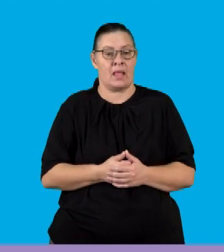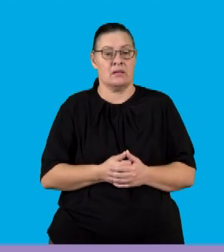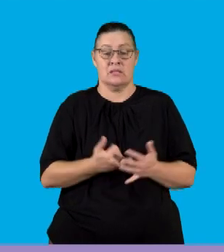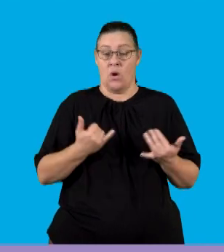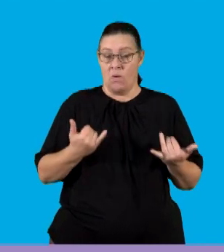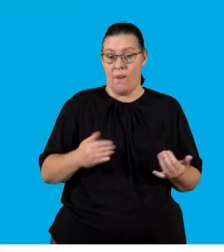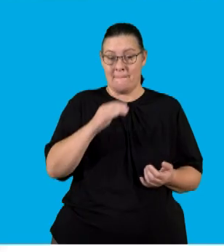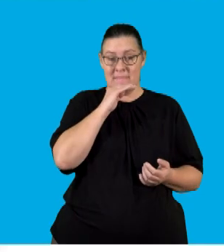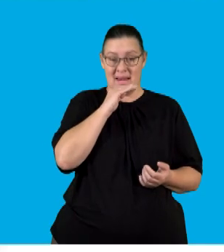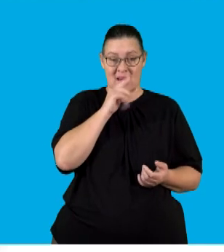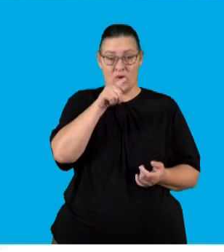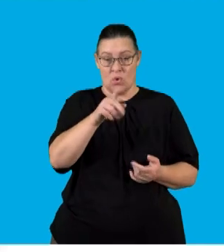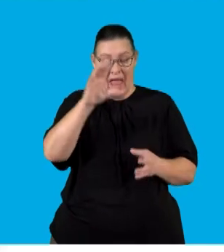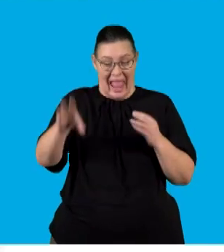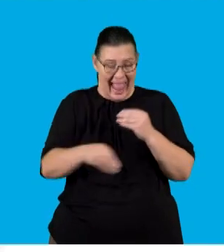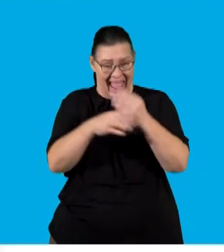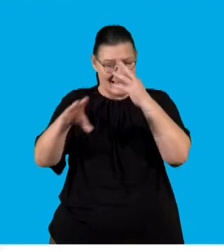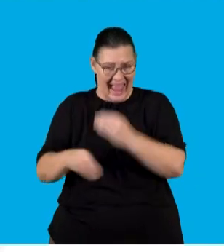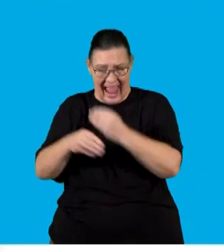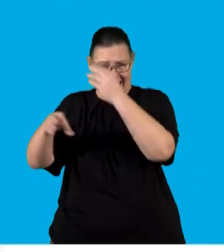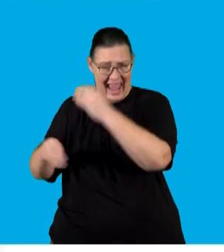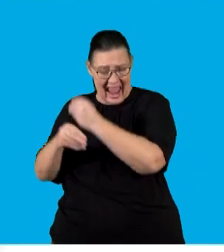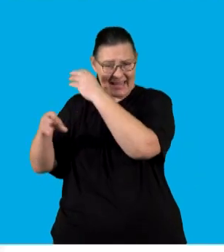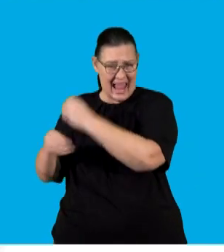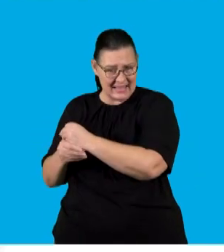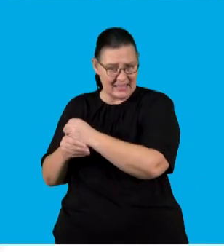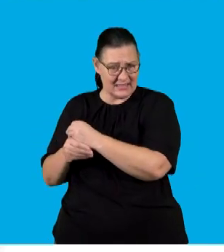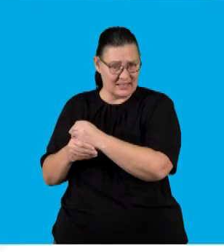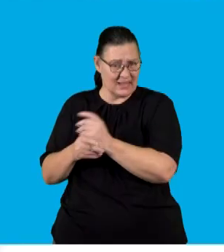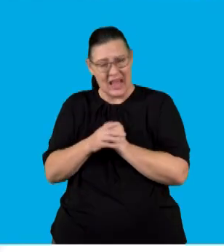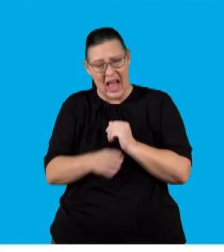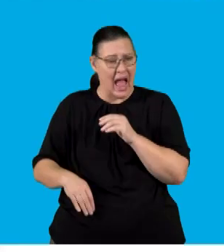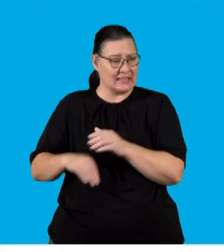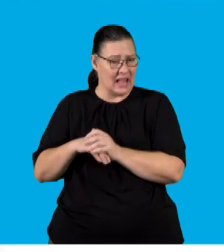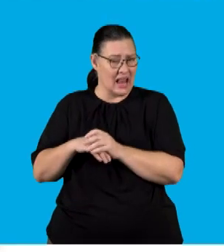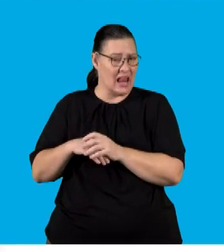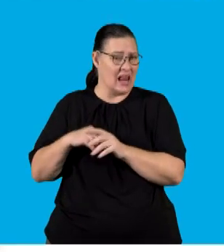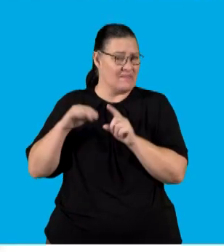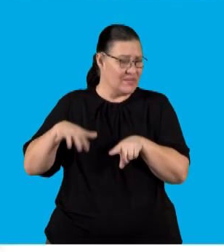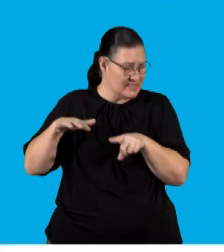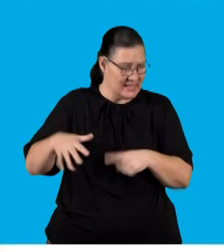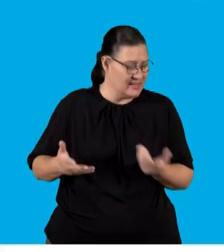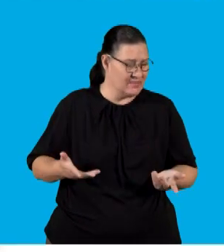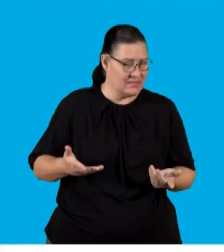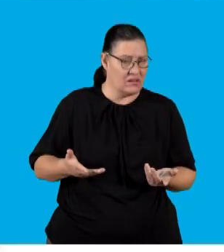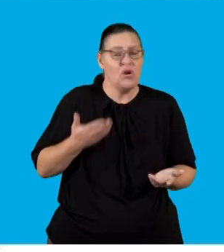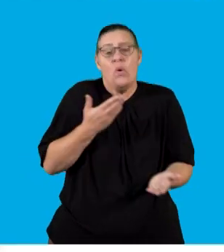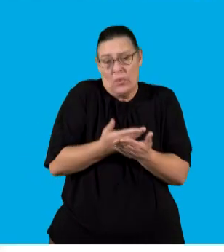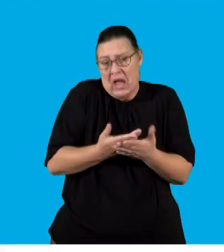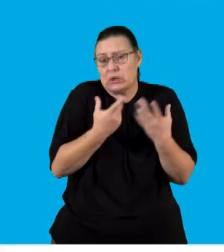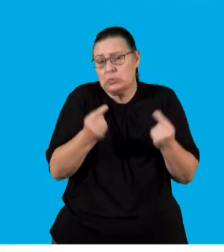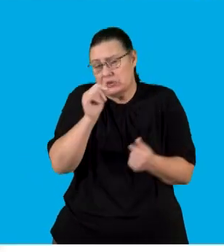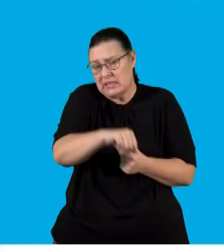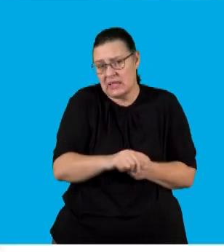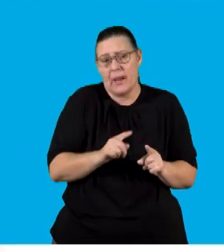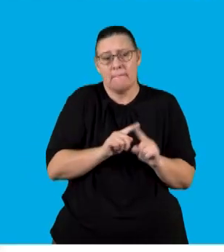15th term? Does this mean that you are going to add that constant difference right up until we get to term number 15? Well, you